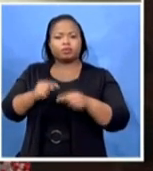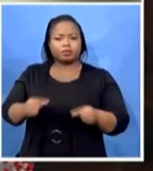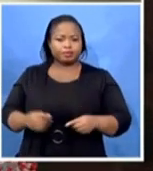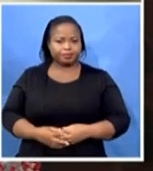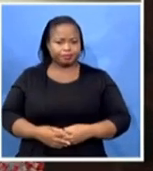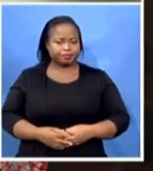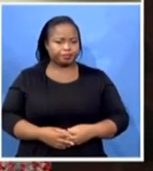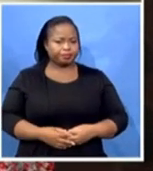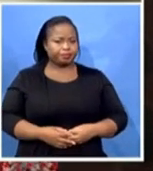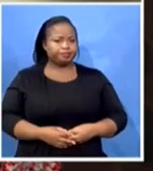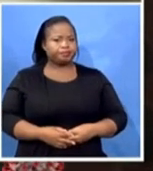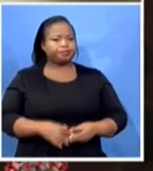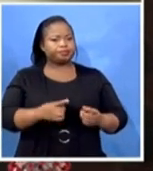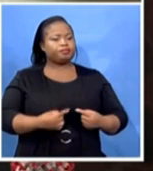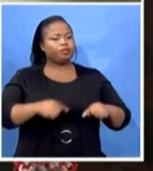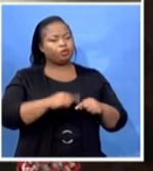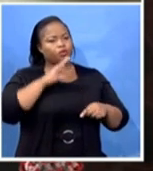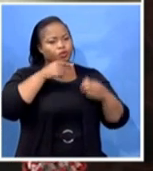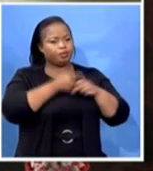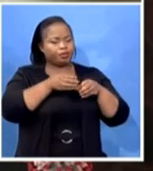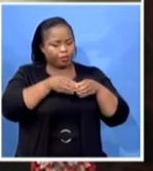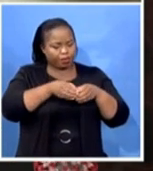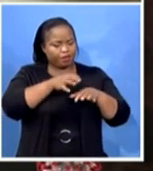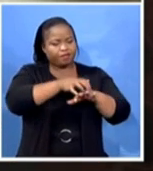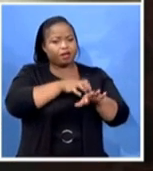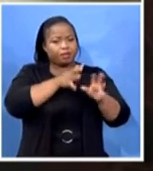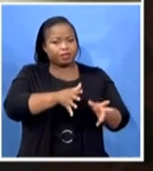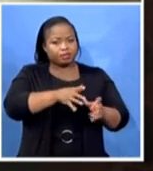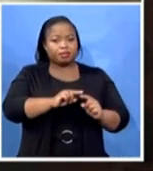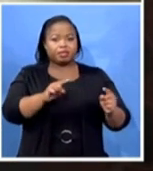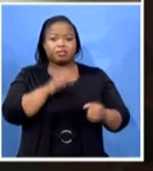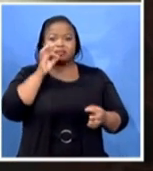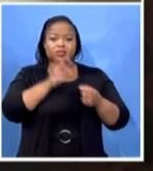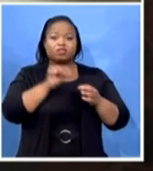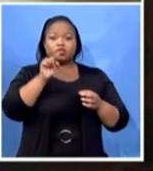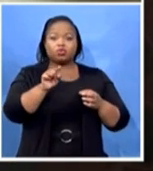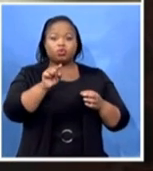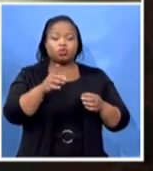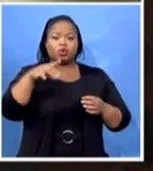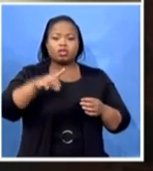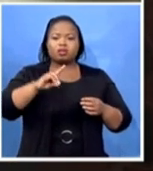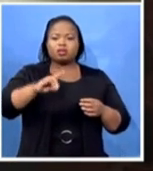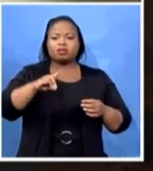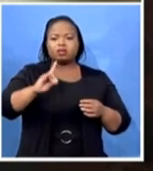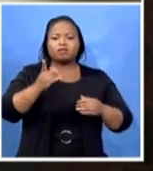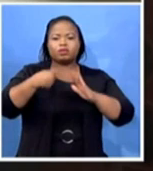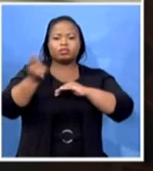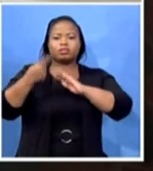farms generally, but specifically you are in the livestock space, from the red meat